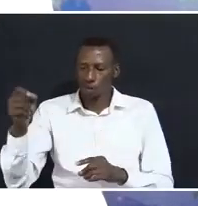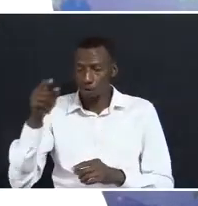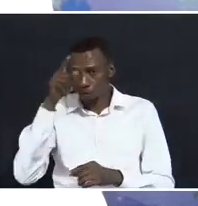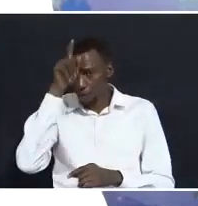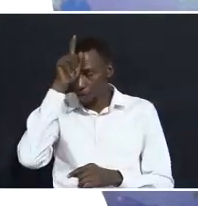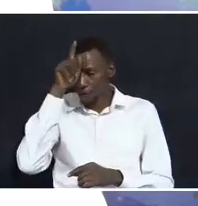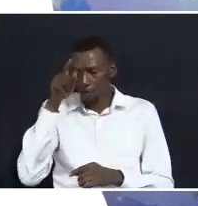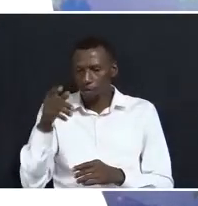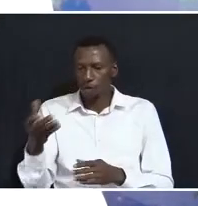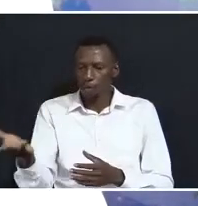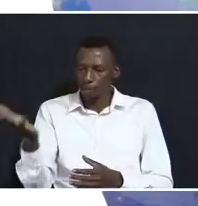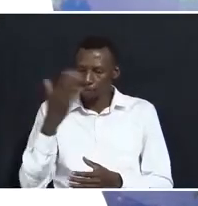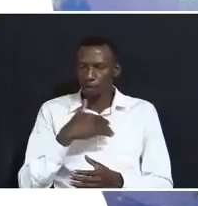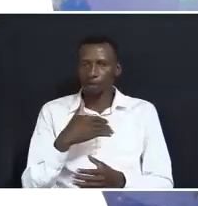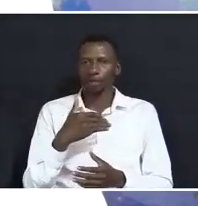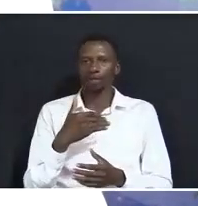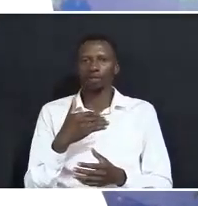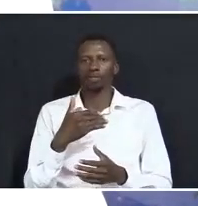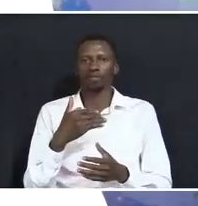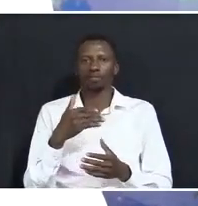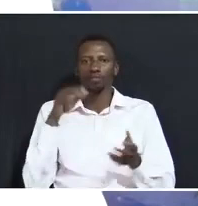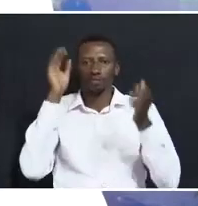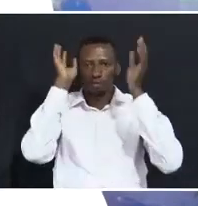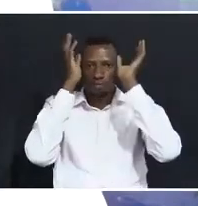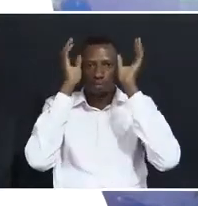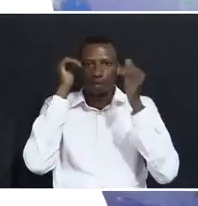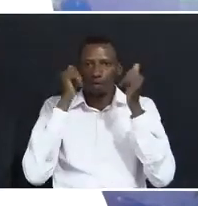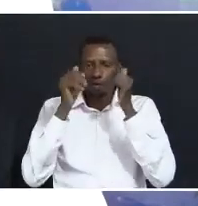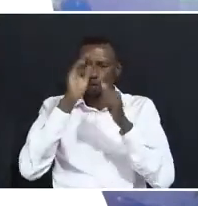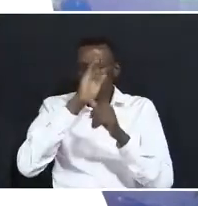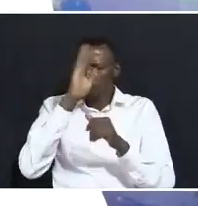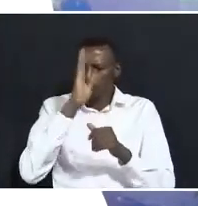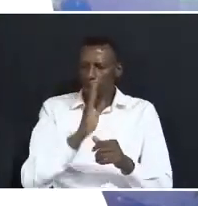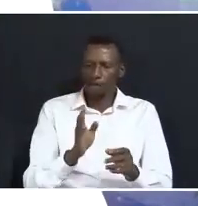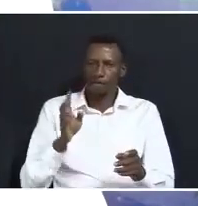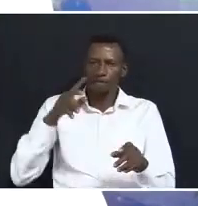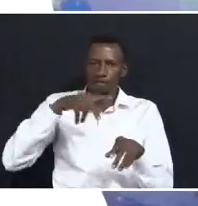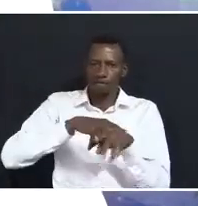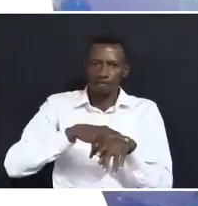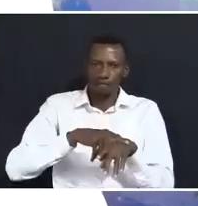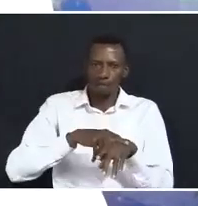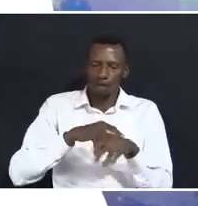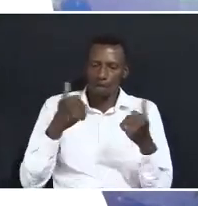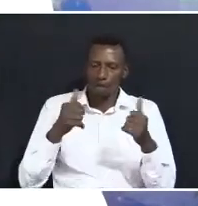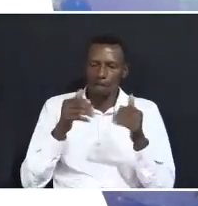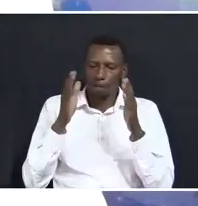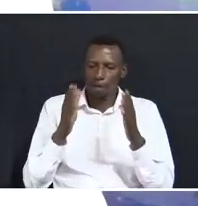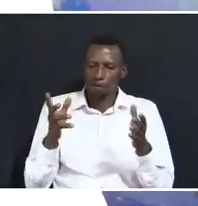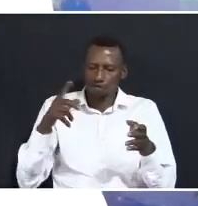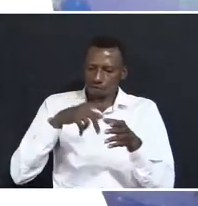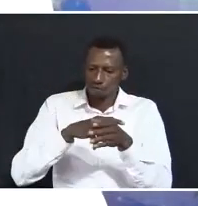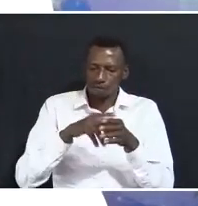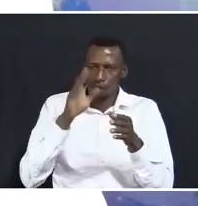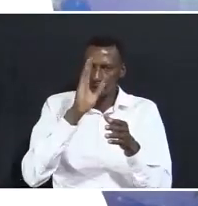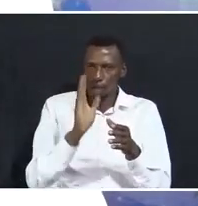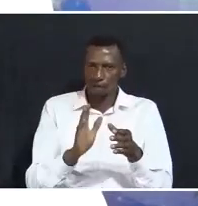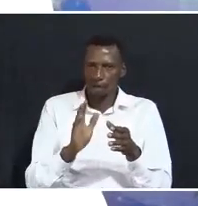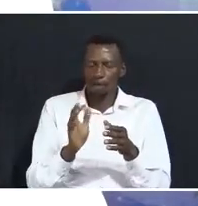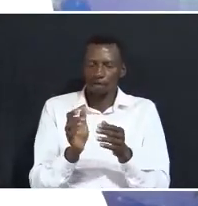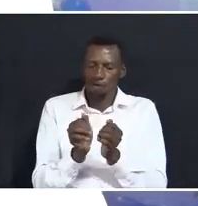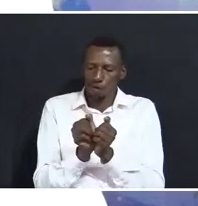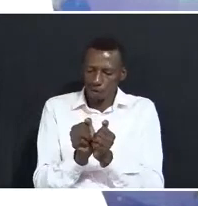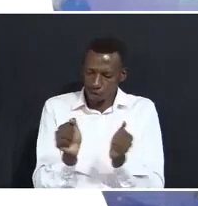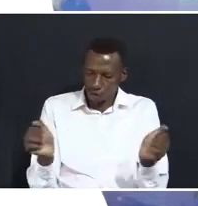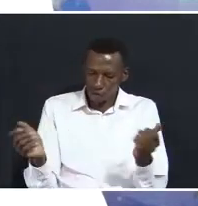a colt, over on which no man has sat, and loose him, bring him here.